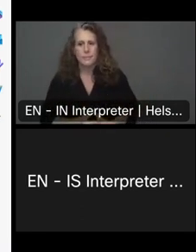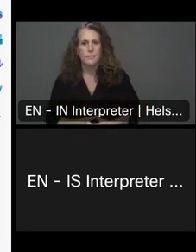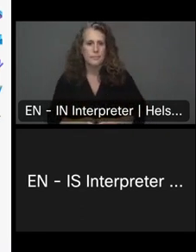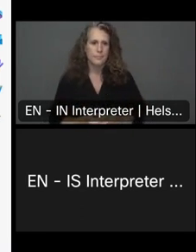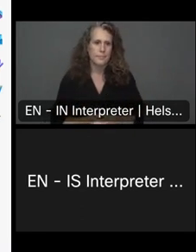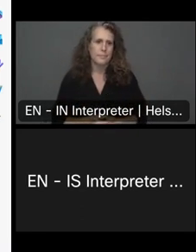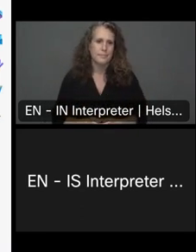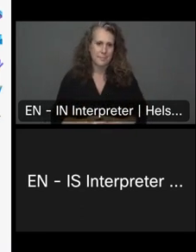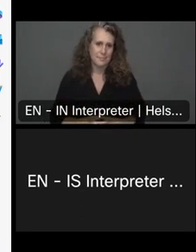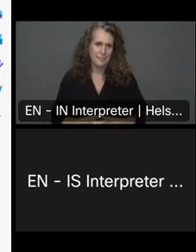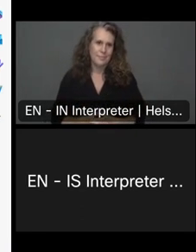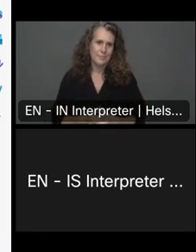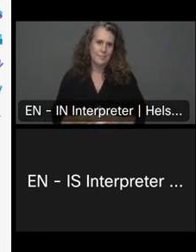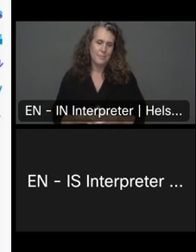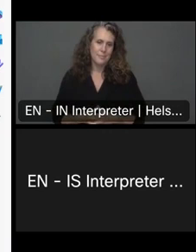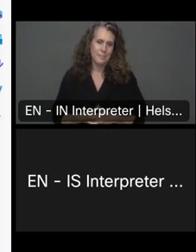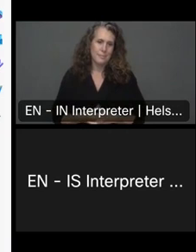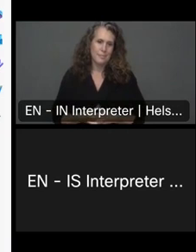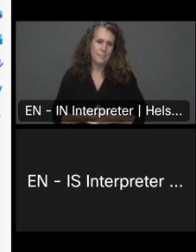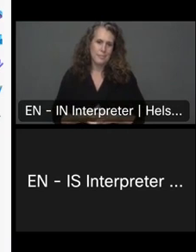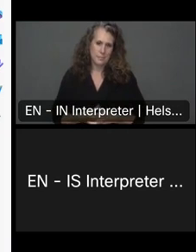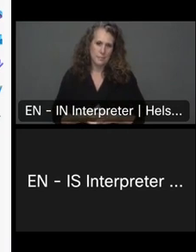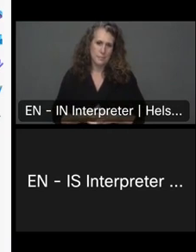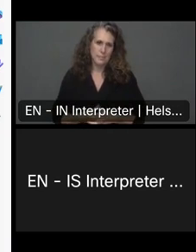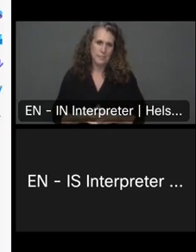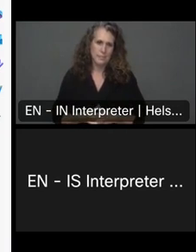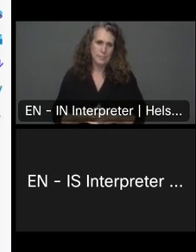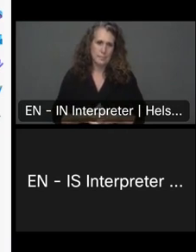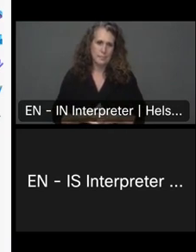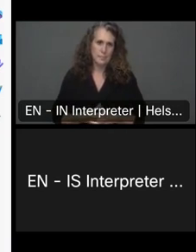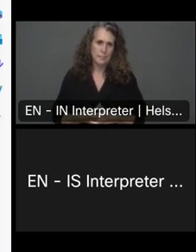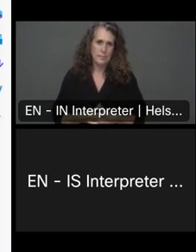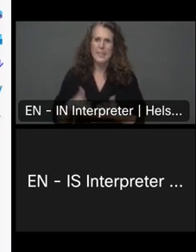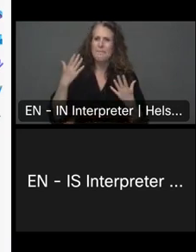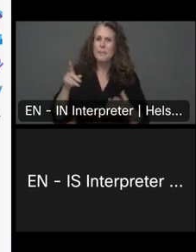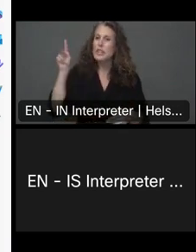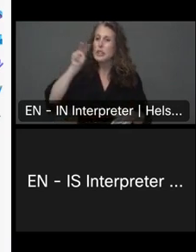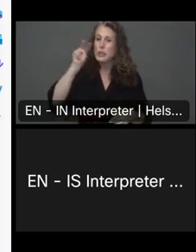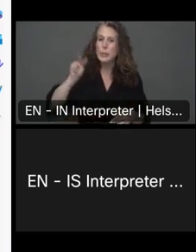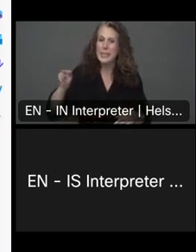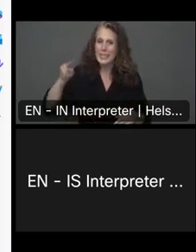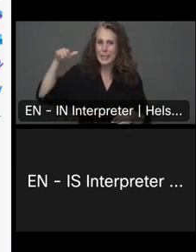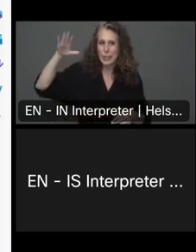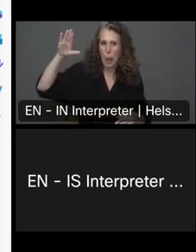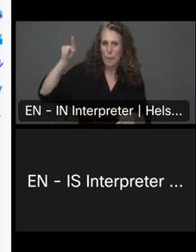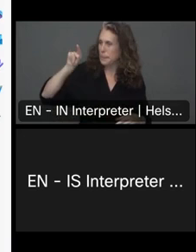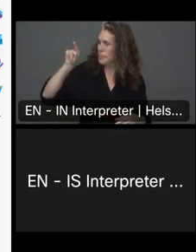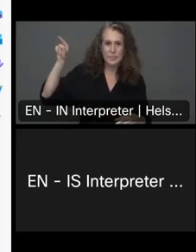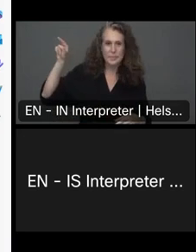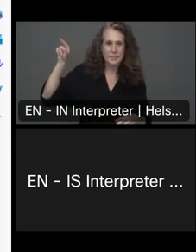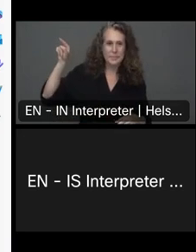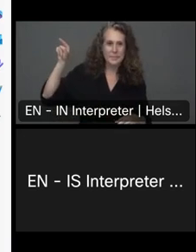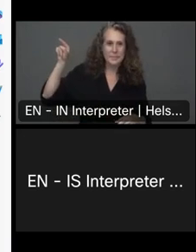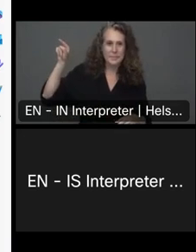dialectic of informativity and cost, there is a sub-dialectic.